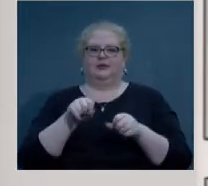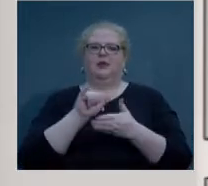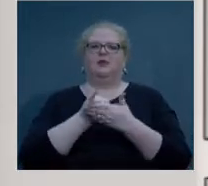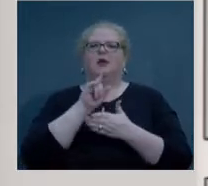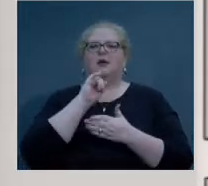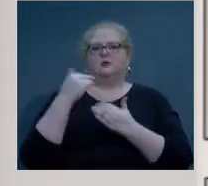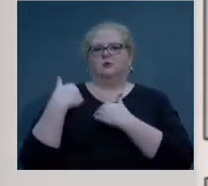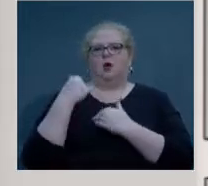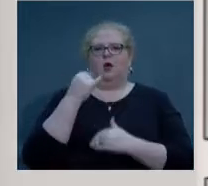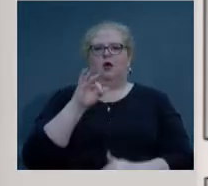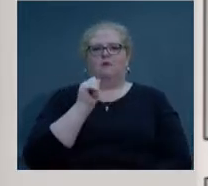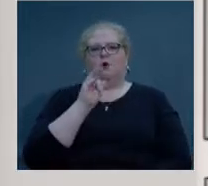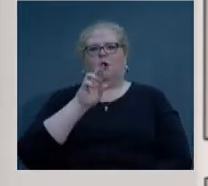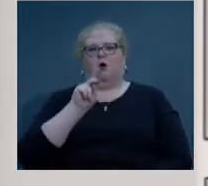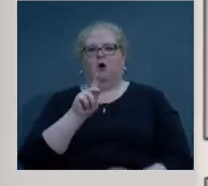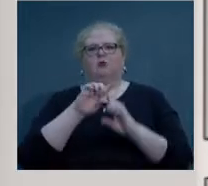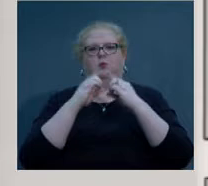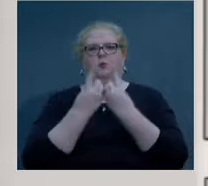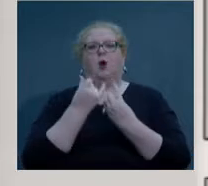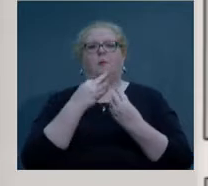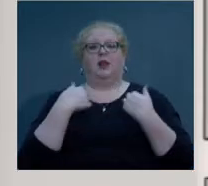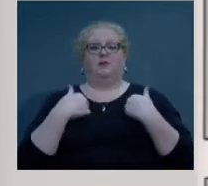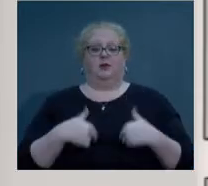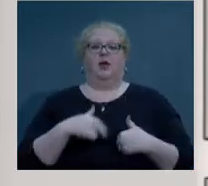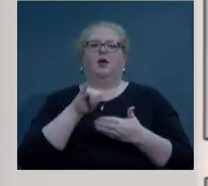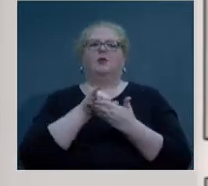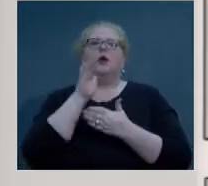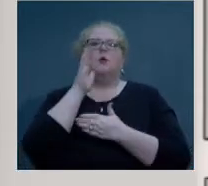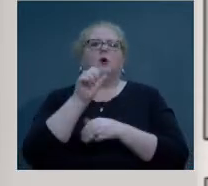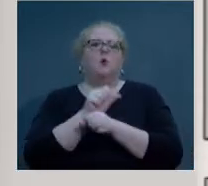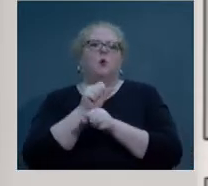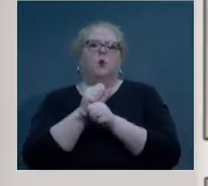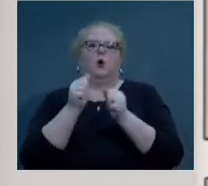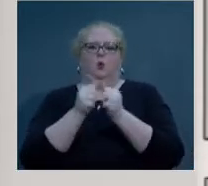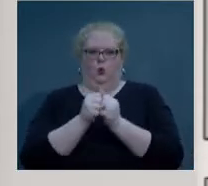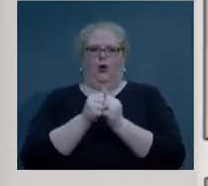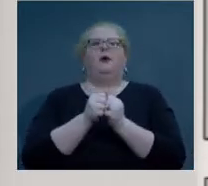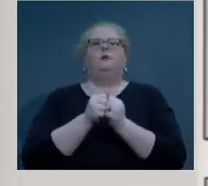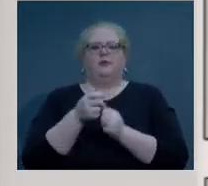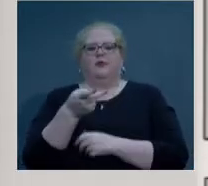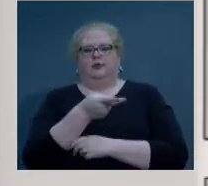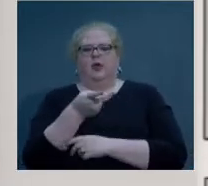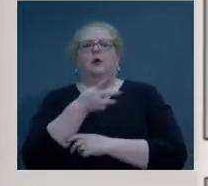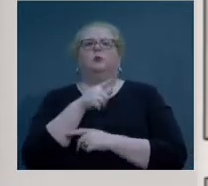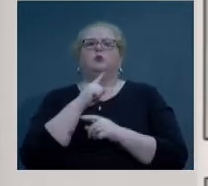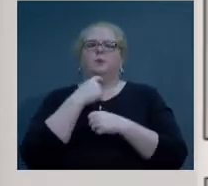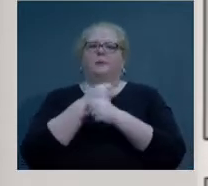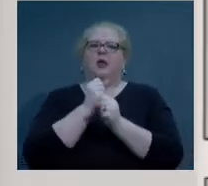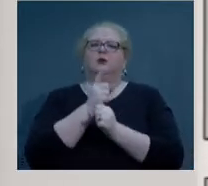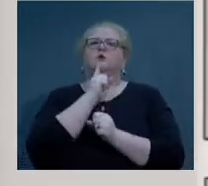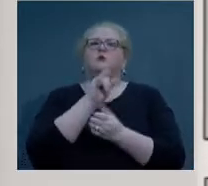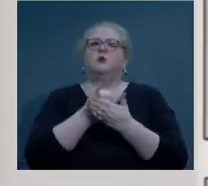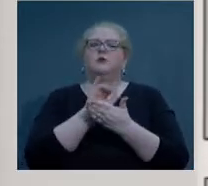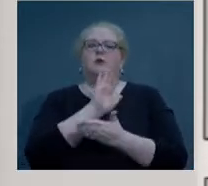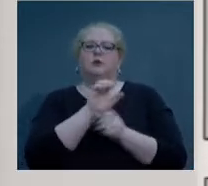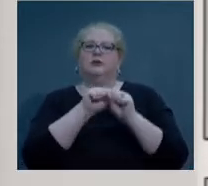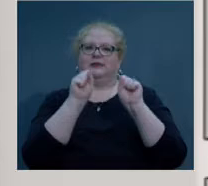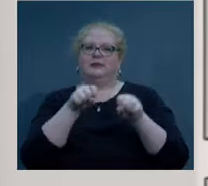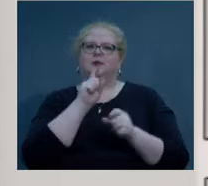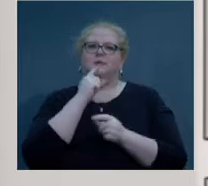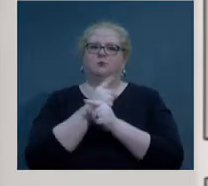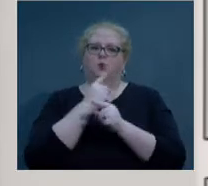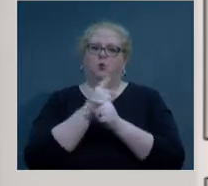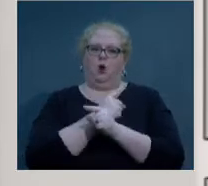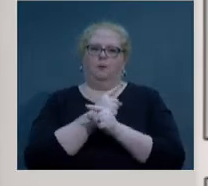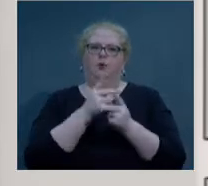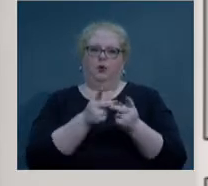Health. So they will be working with them to make sure that system is properly located as